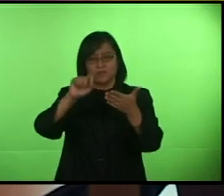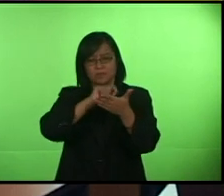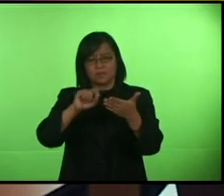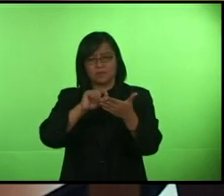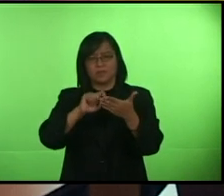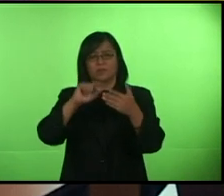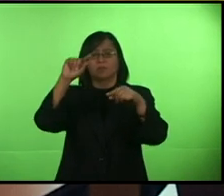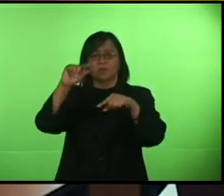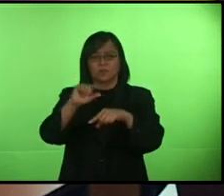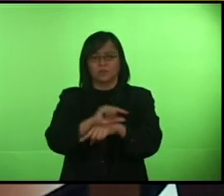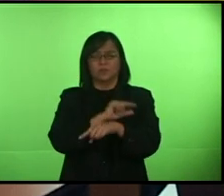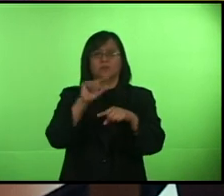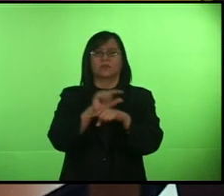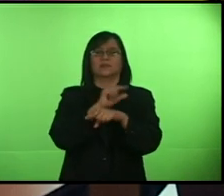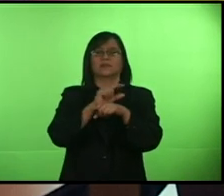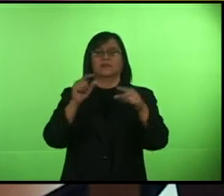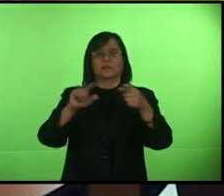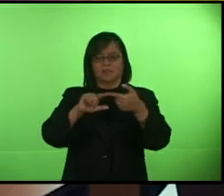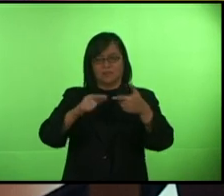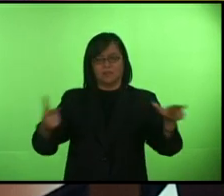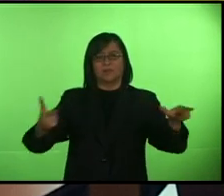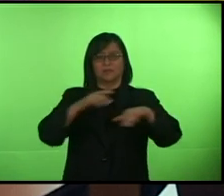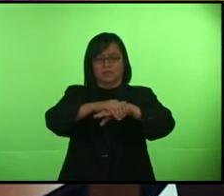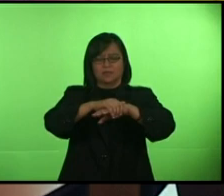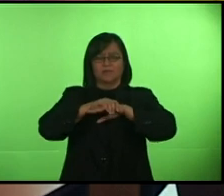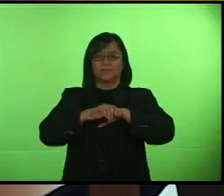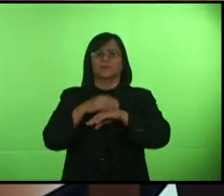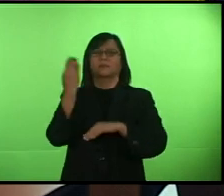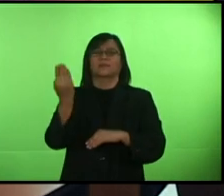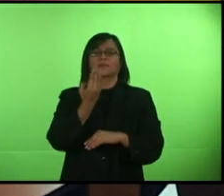use plain, good English.